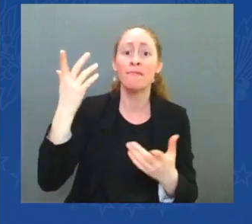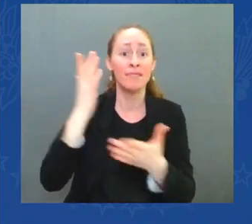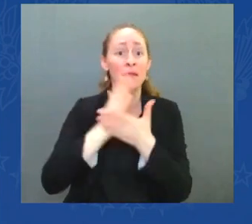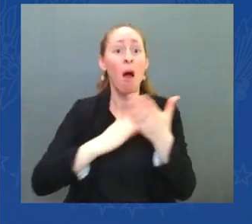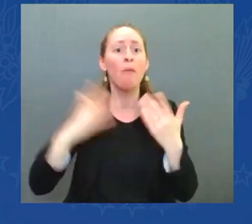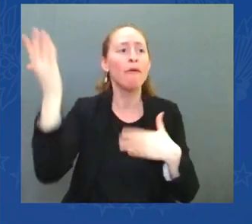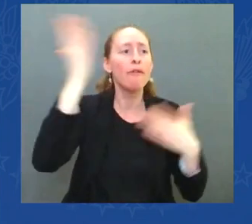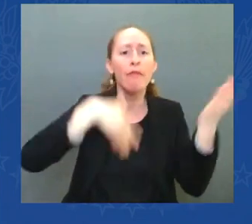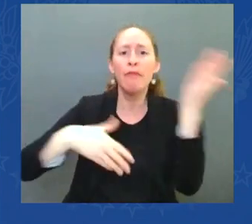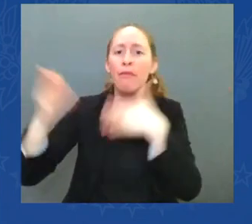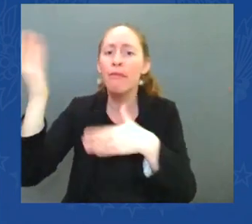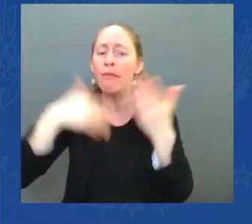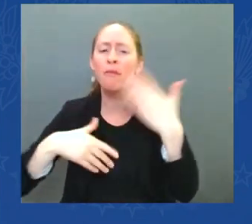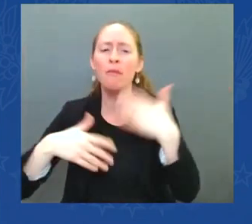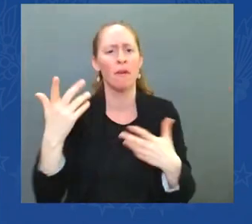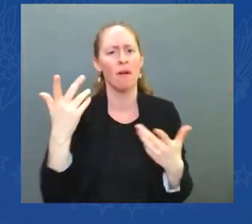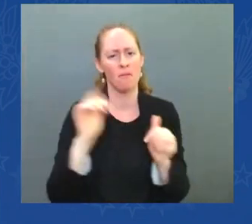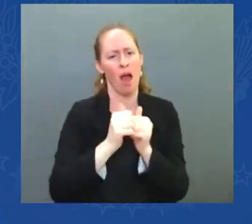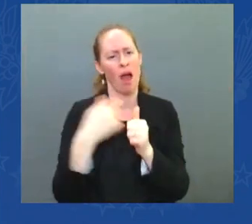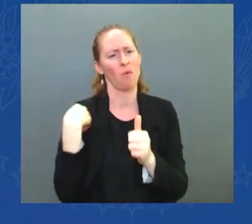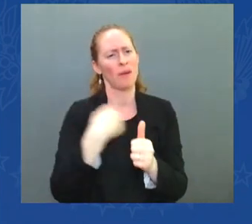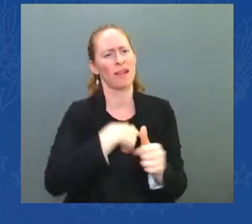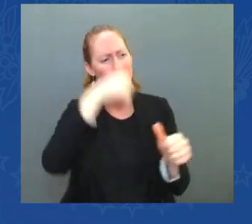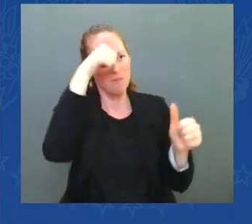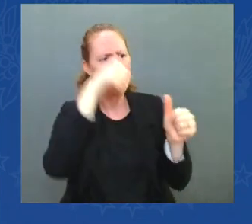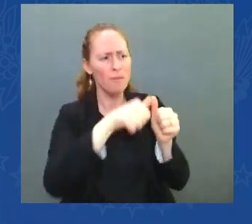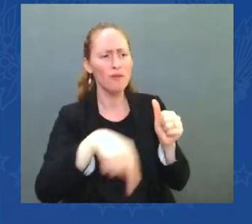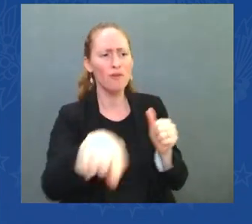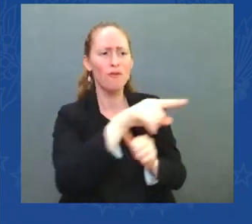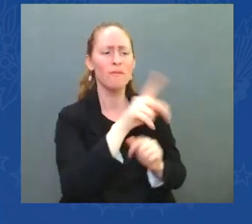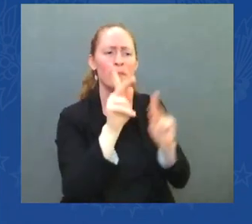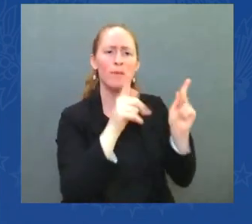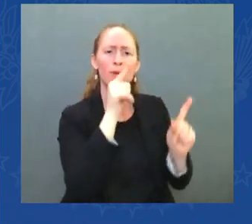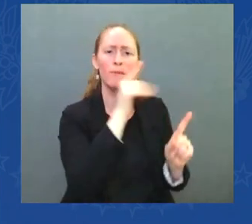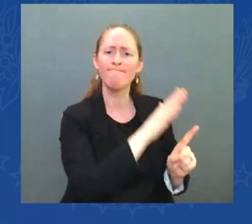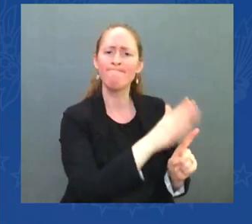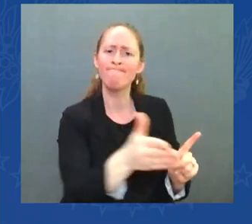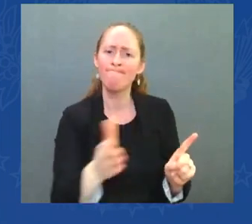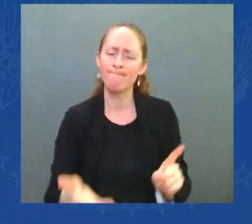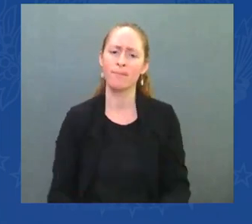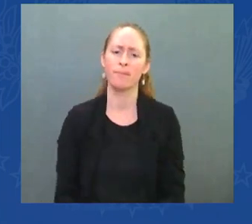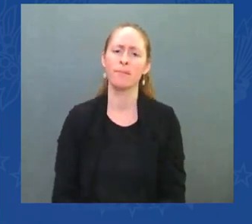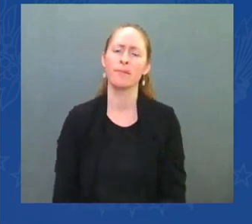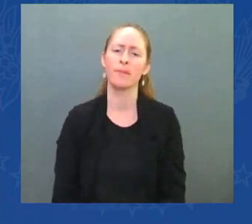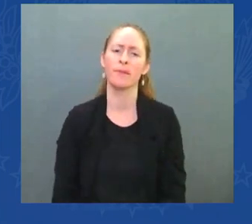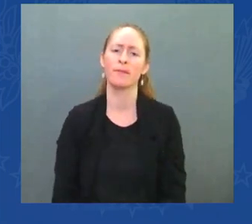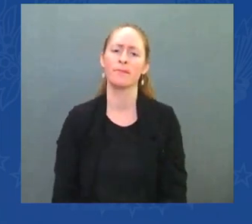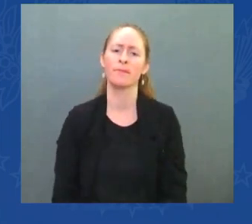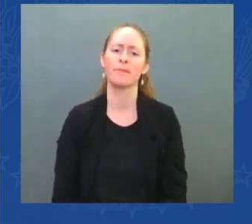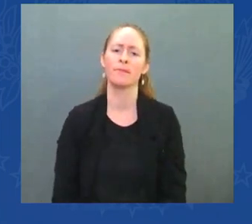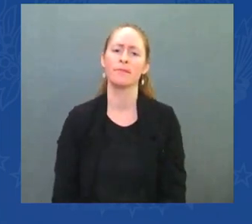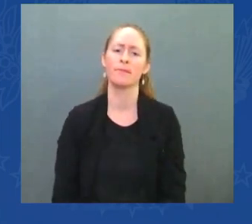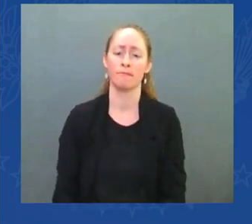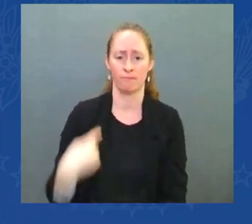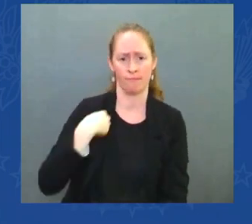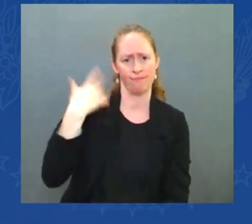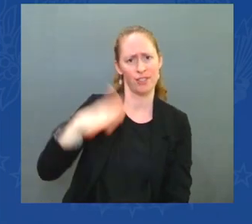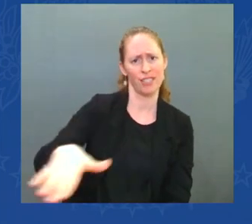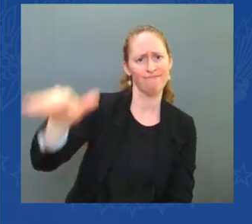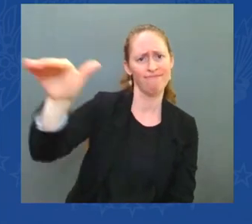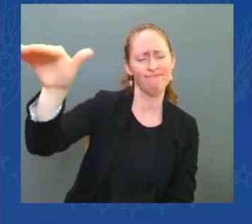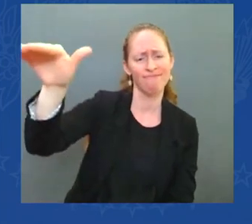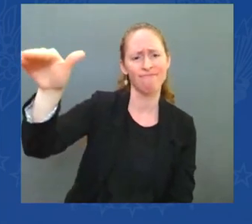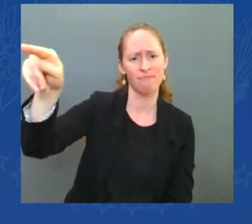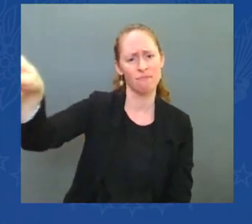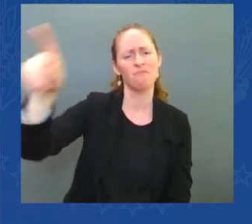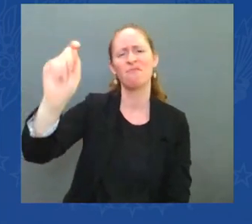of you, I instructed the Attorney General to write a regulation that would rein in the proliferation of ghost guns because I was